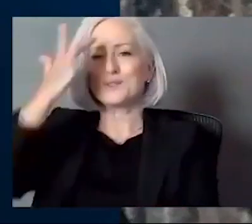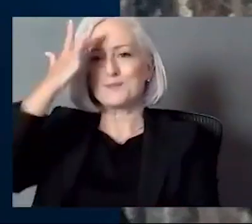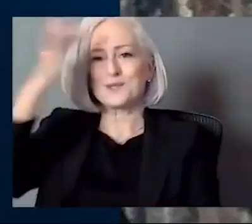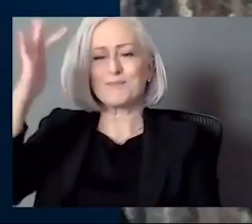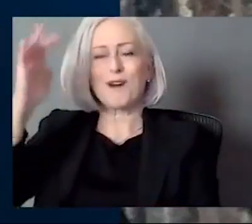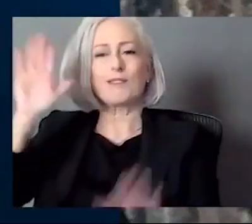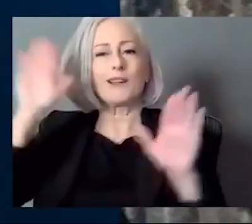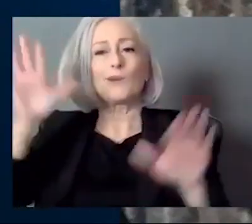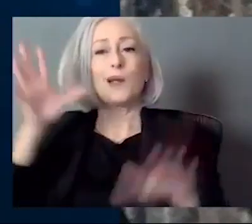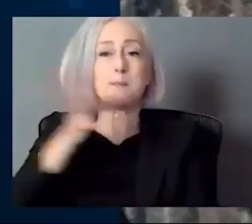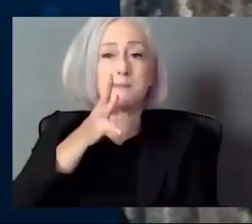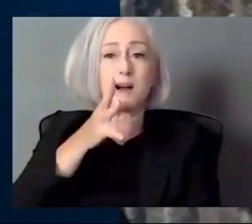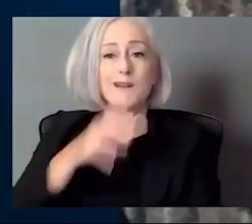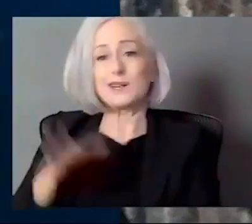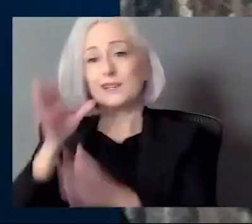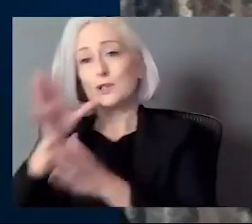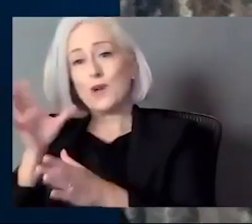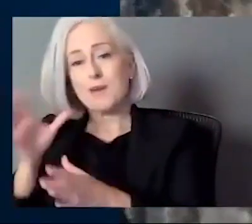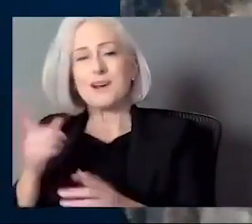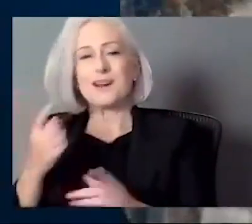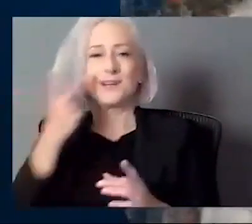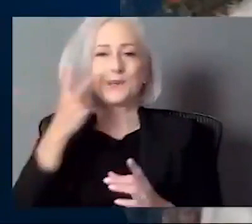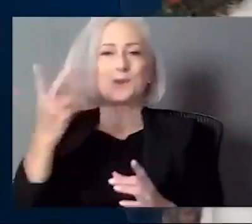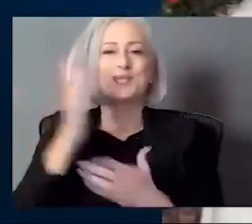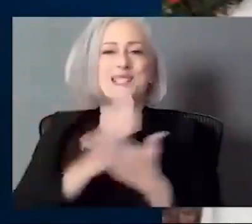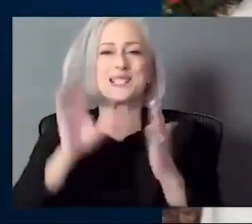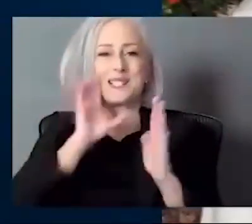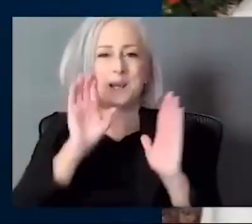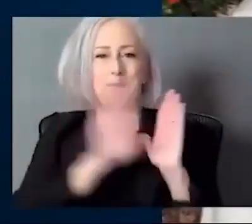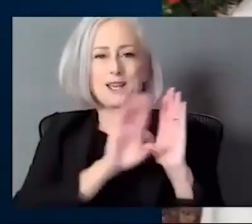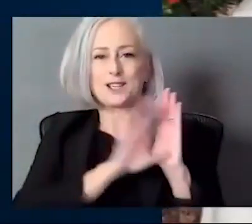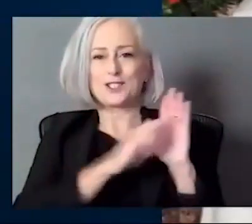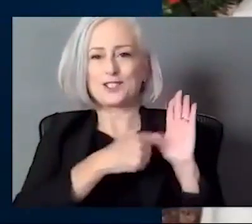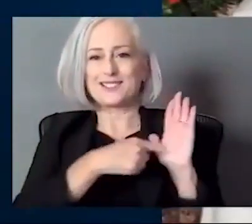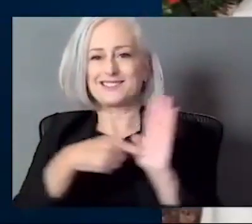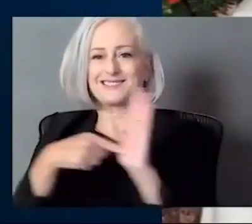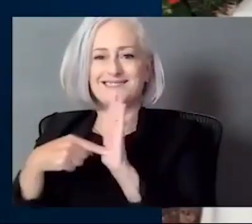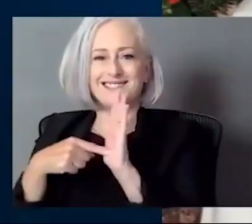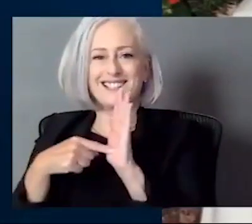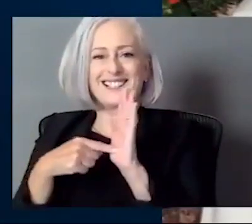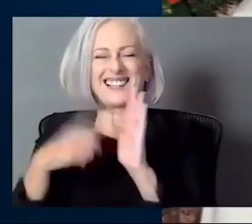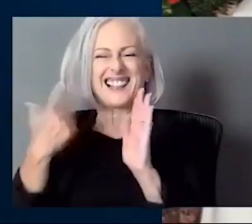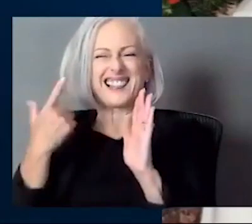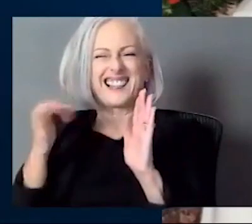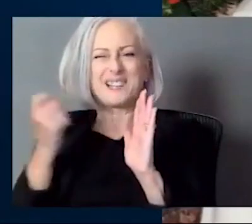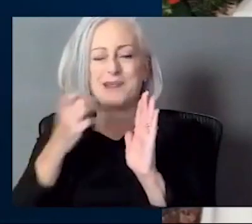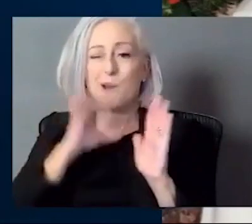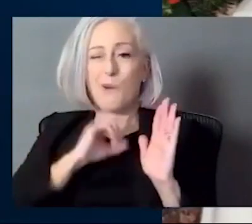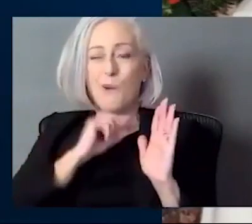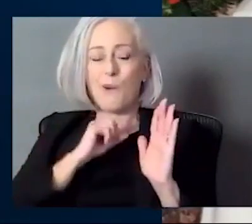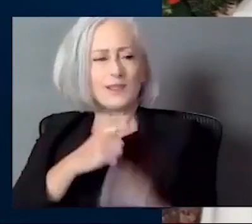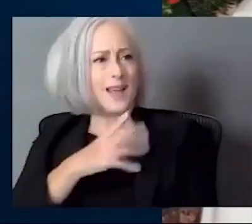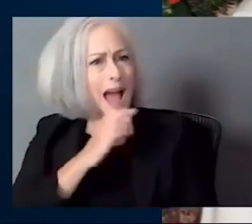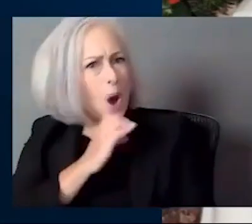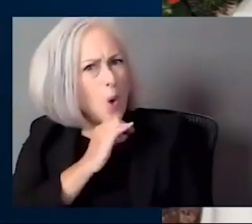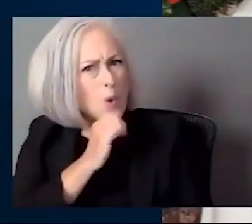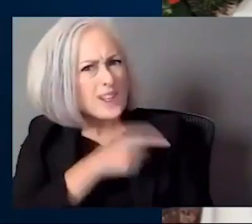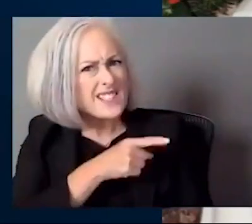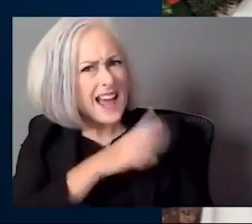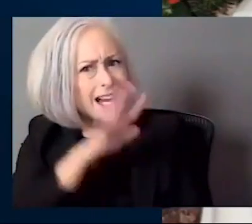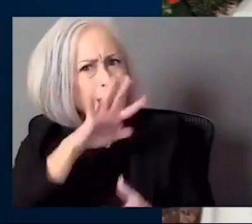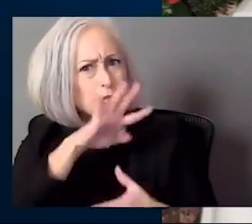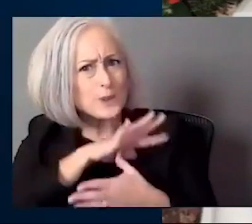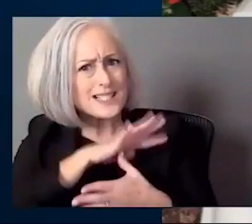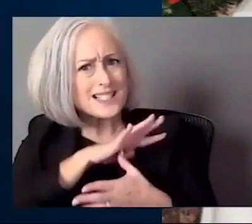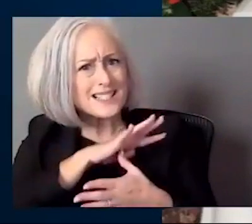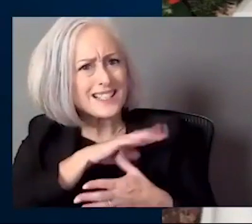we have some pictures up there. Those are look a little bit young, a little bit old, but Okay, how old is that? Is that senior year? that's a little bit